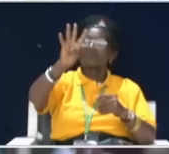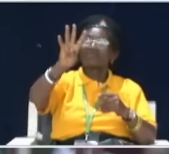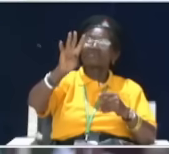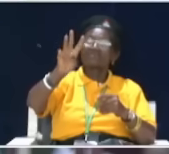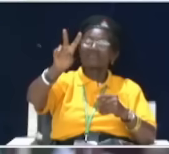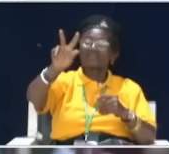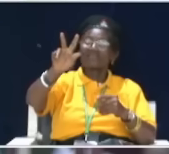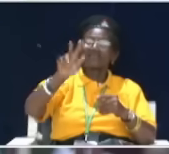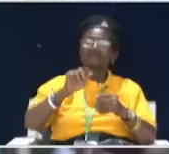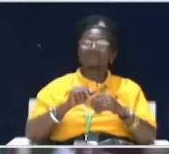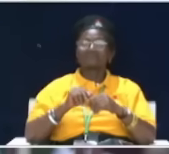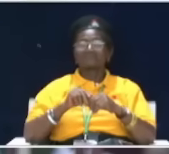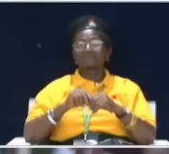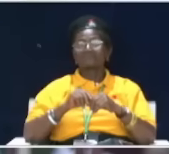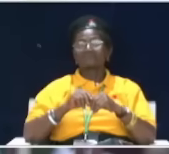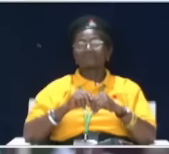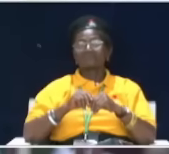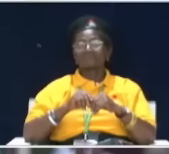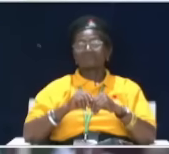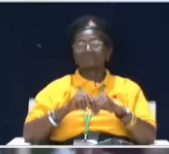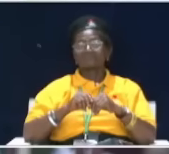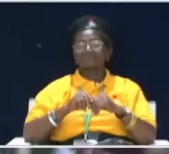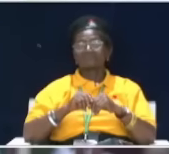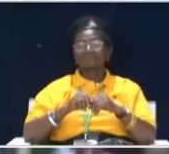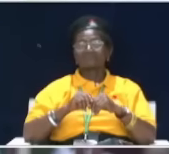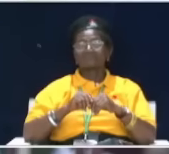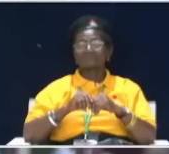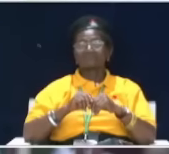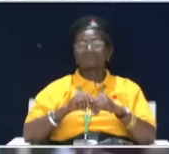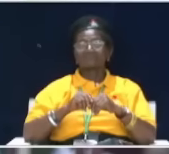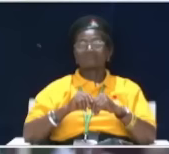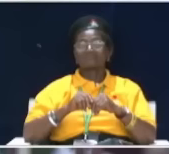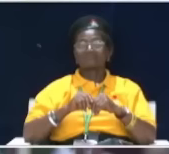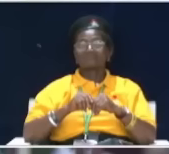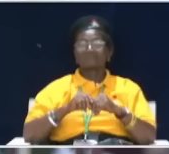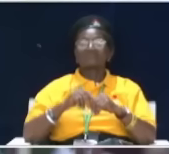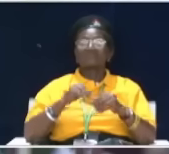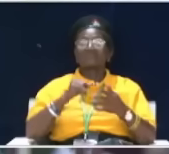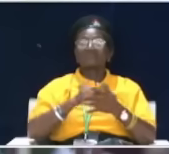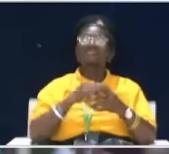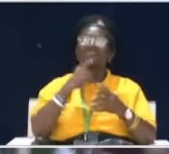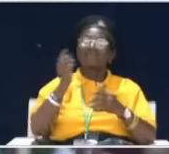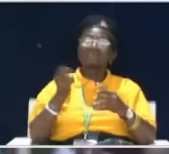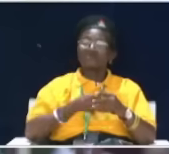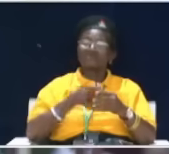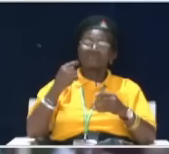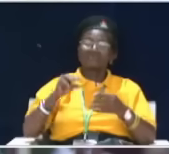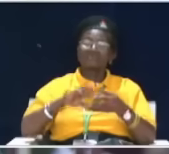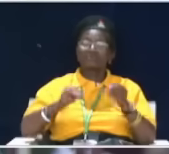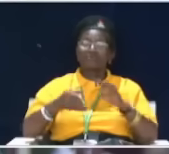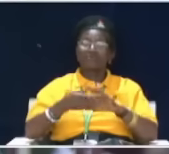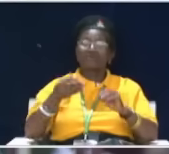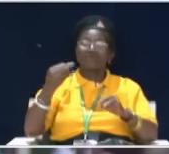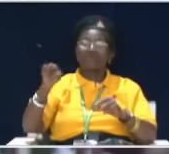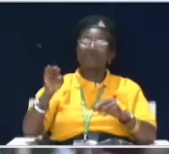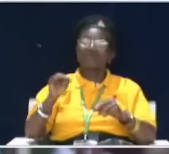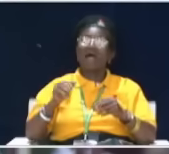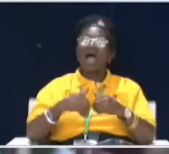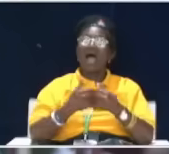43. Genesis ori kokanlelogoji ese kini de iketalelogoji. It tells us the story of how